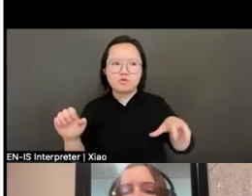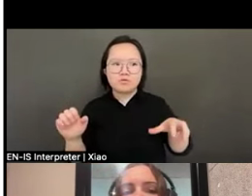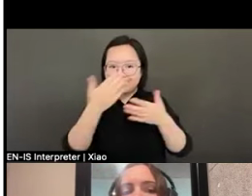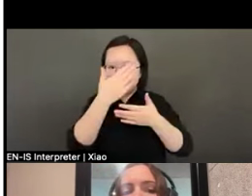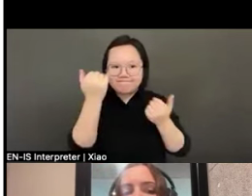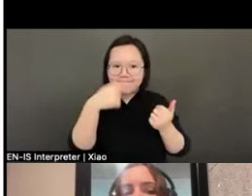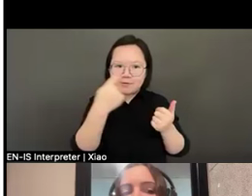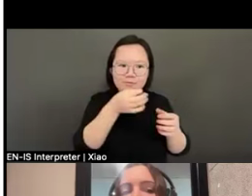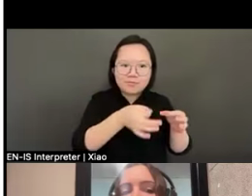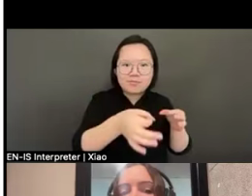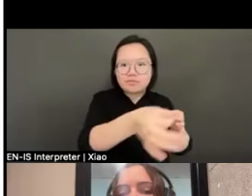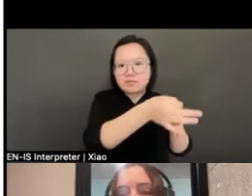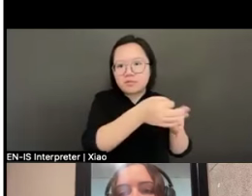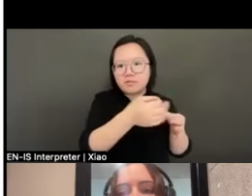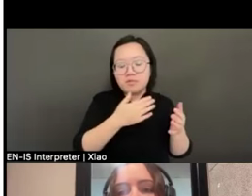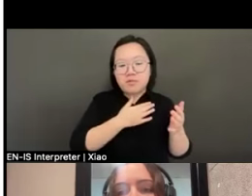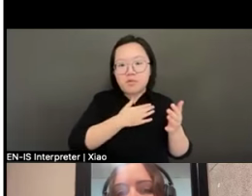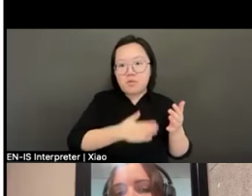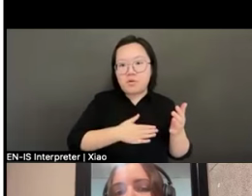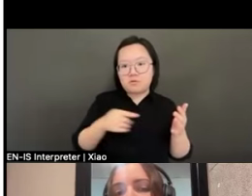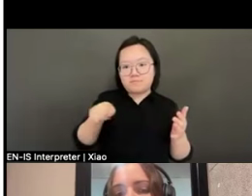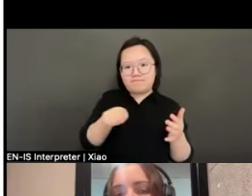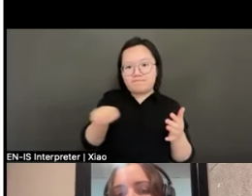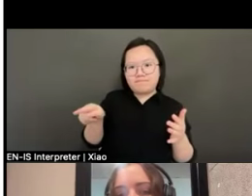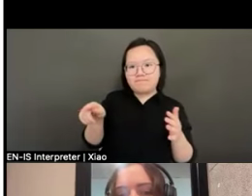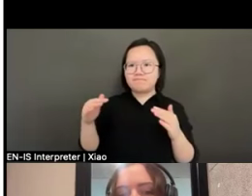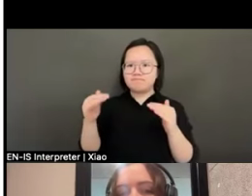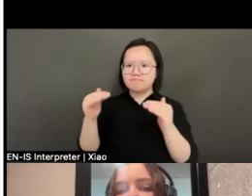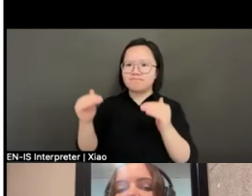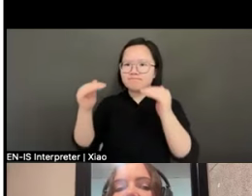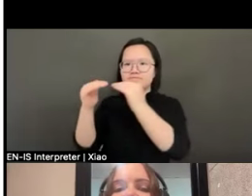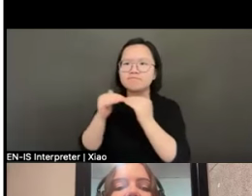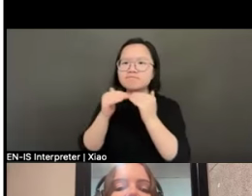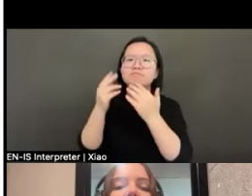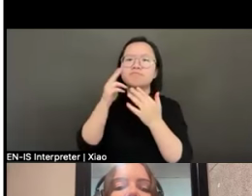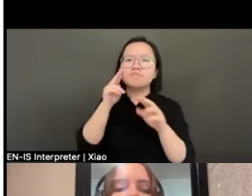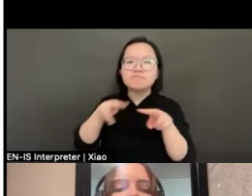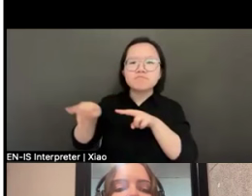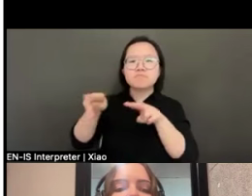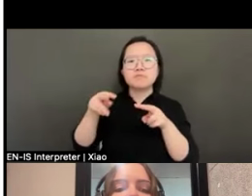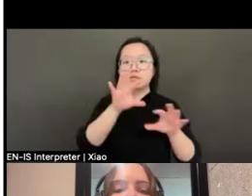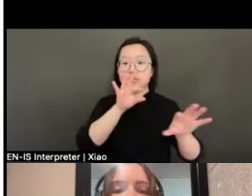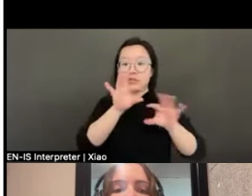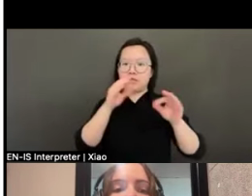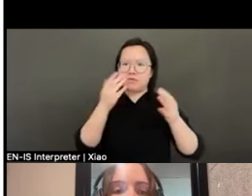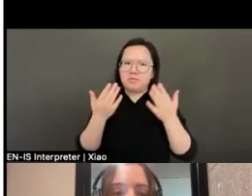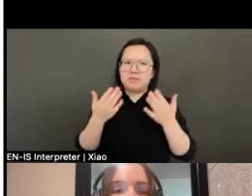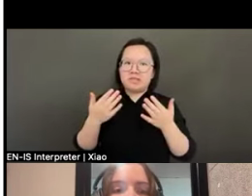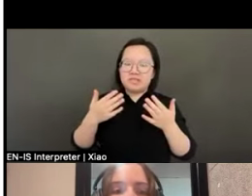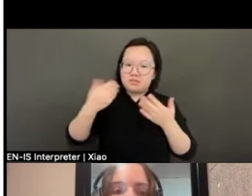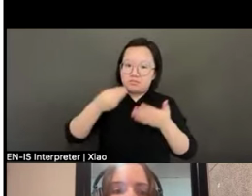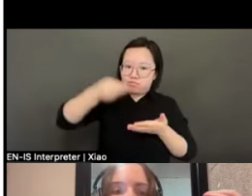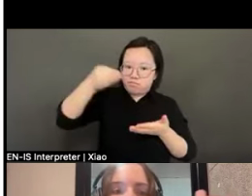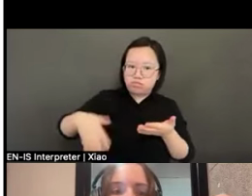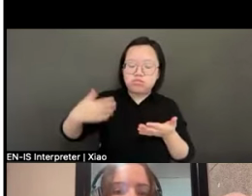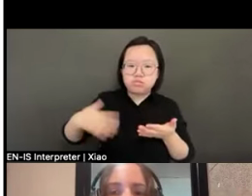we're asking you to do a high average, so to select the most expensive option. And then if you over budget